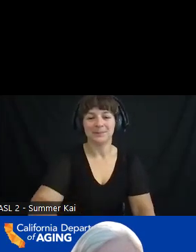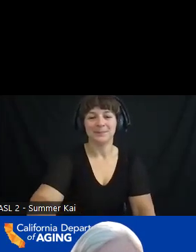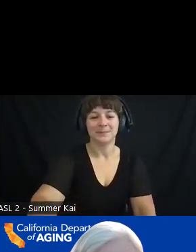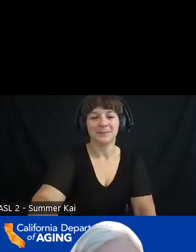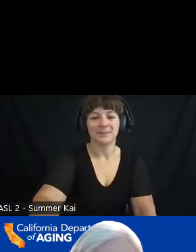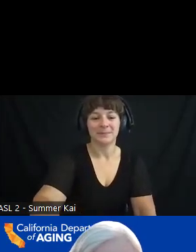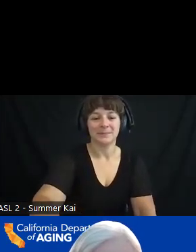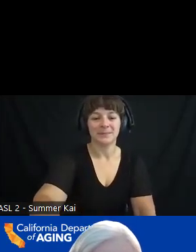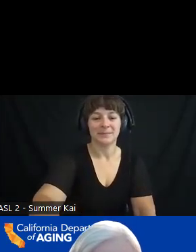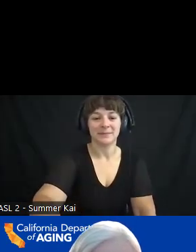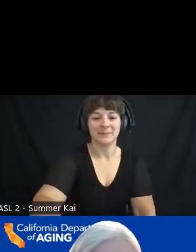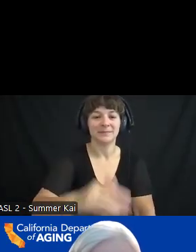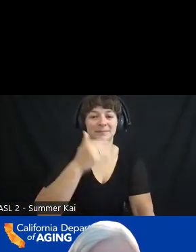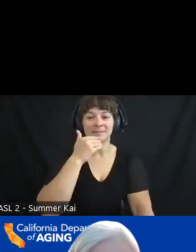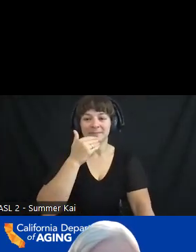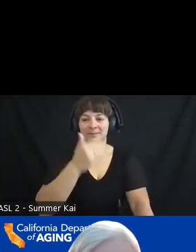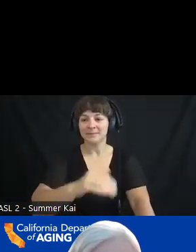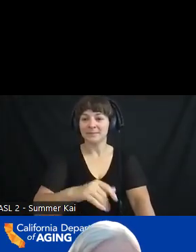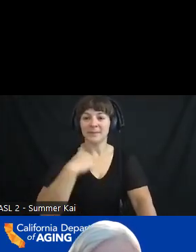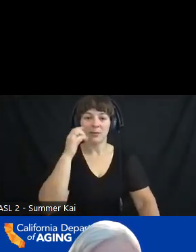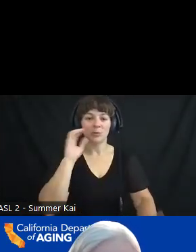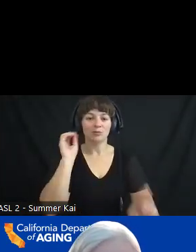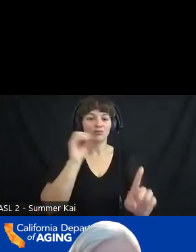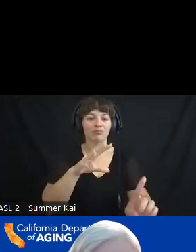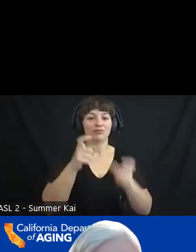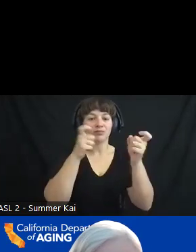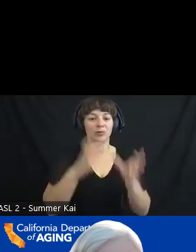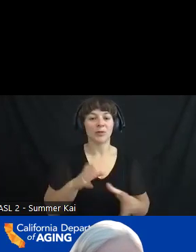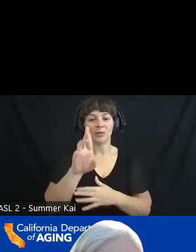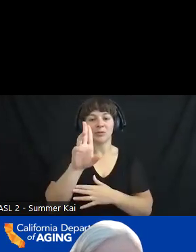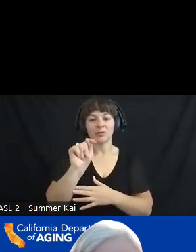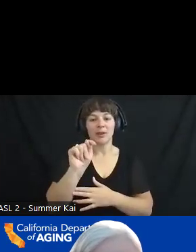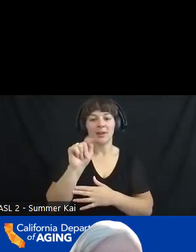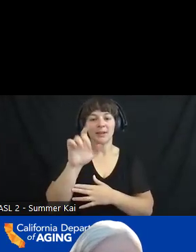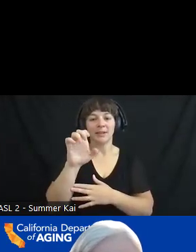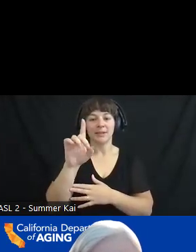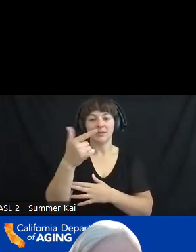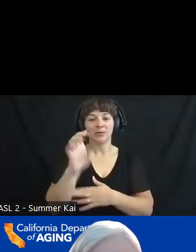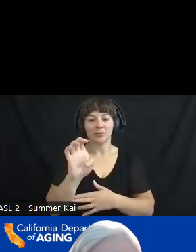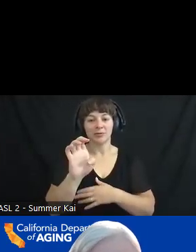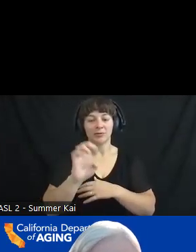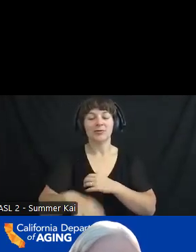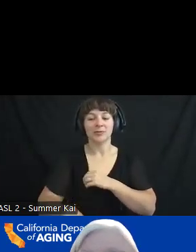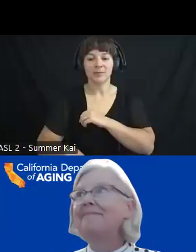you. Director Rutledge, let me spotlight you. I'm so sorry.